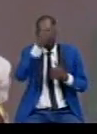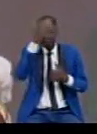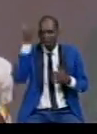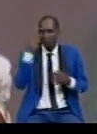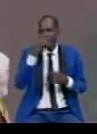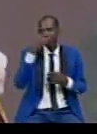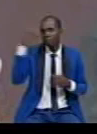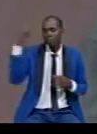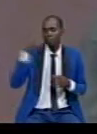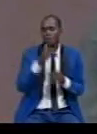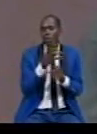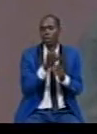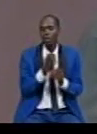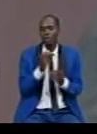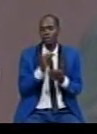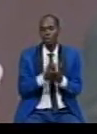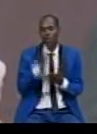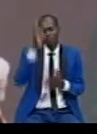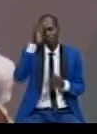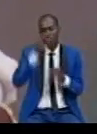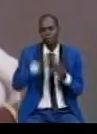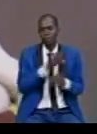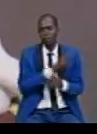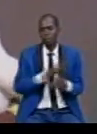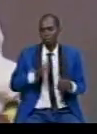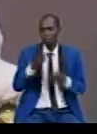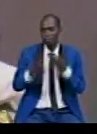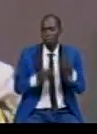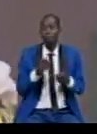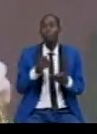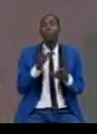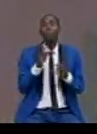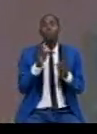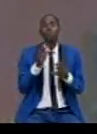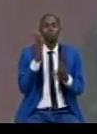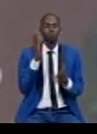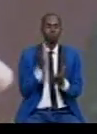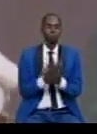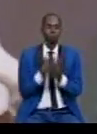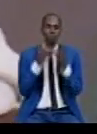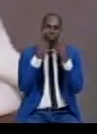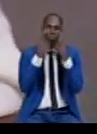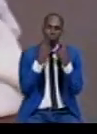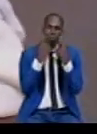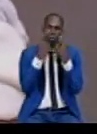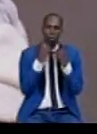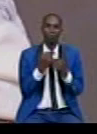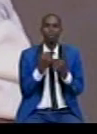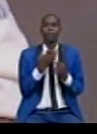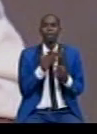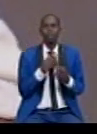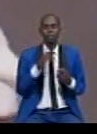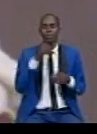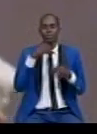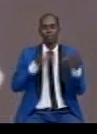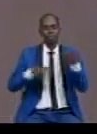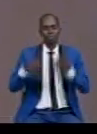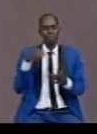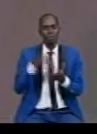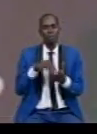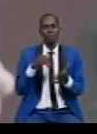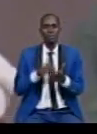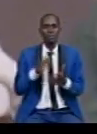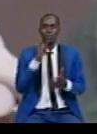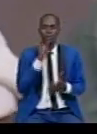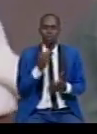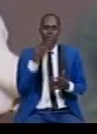that our daddy visited you? And I stopped that crying. I clean my tears. I say, it is well with me. It is well with